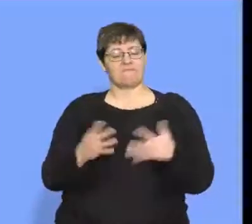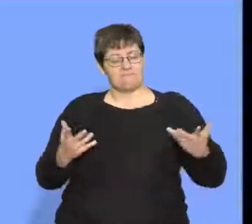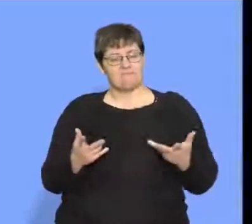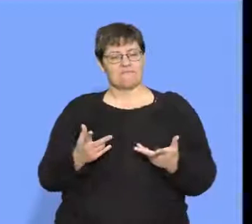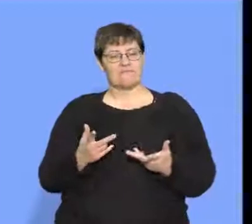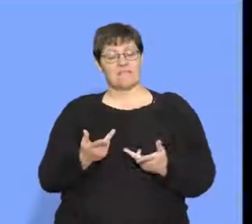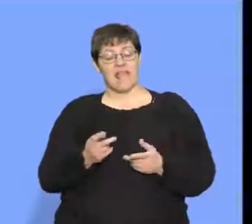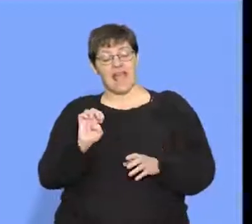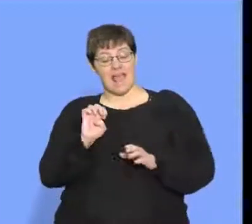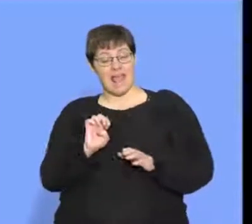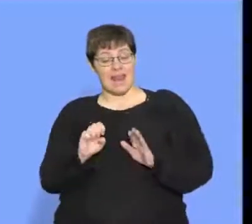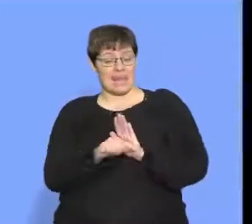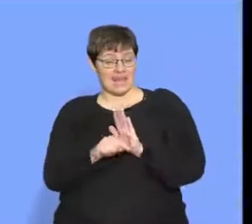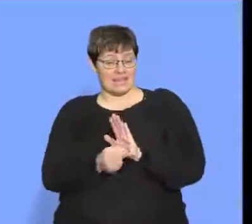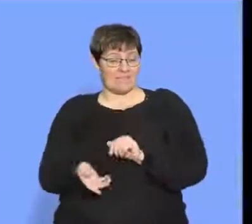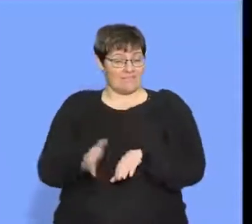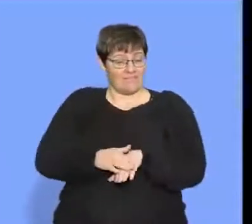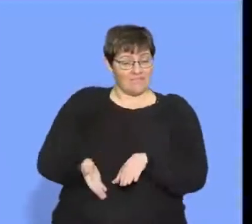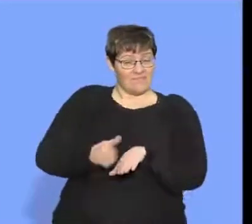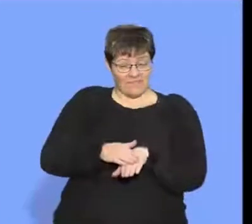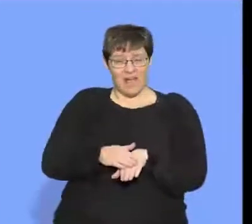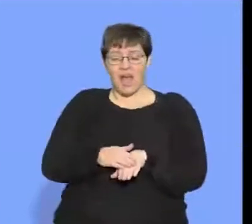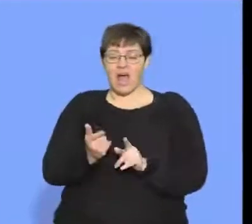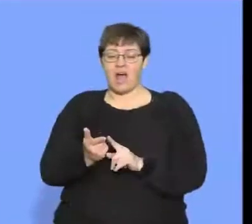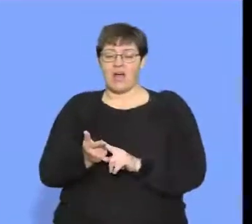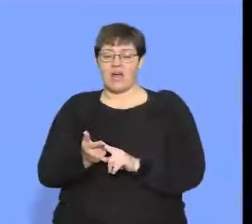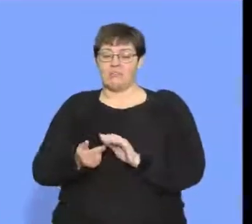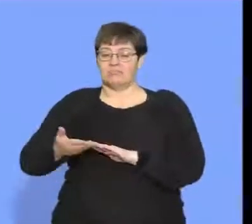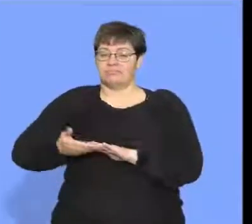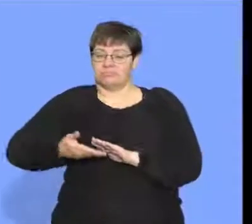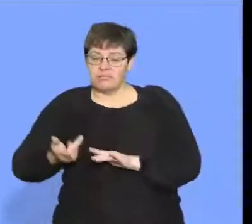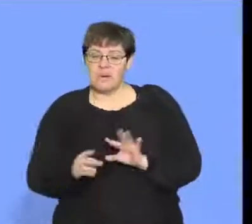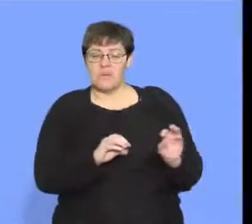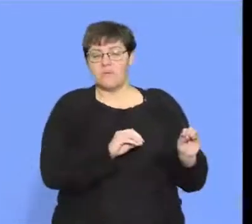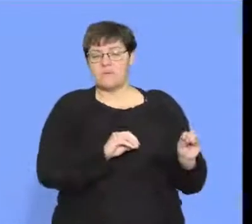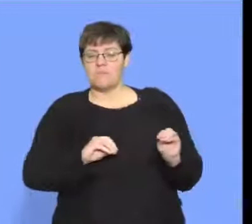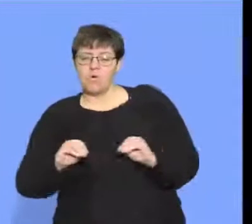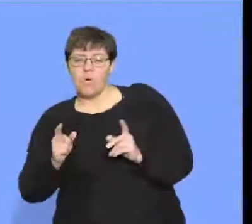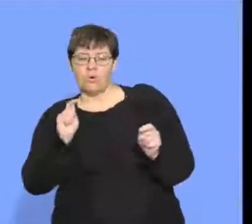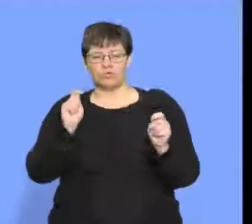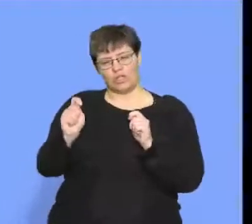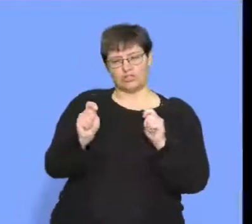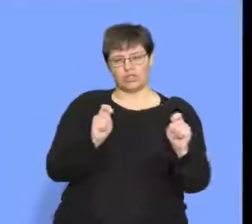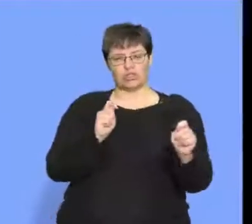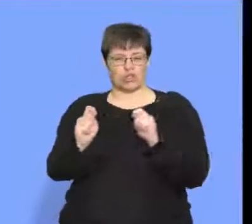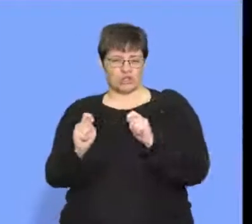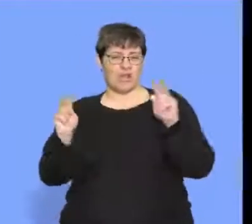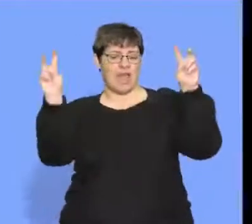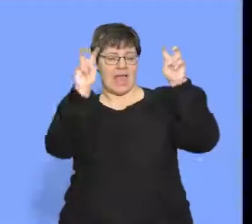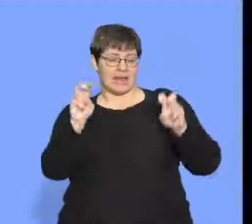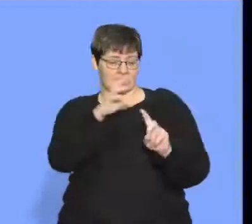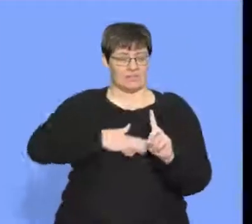When electrons are accelerated, they generate a moving or changing